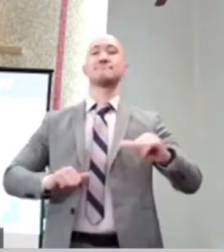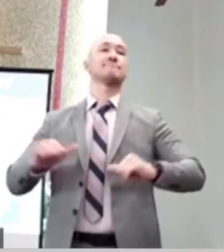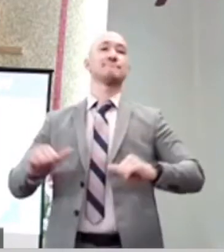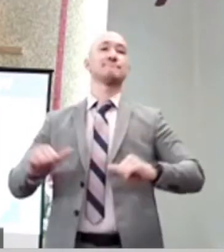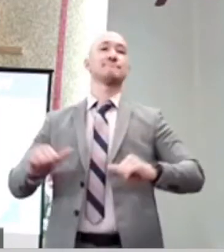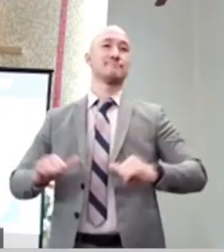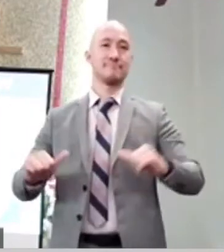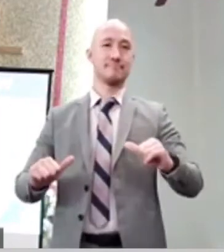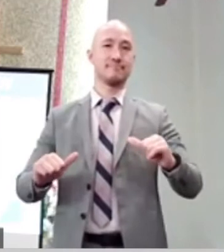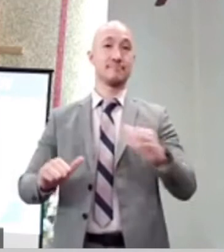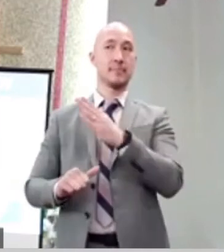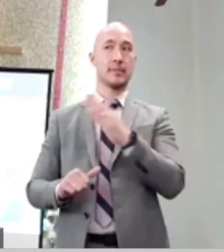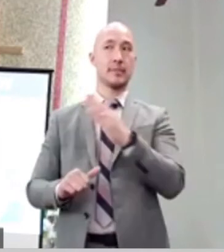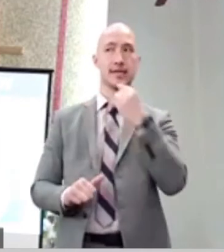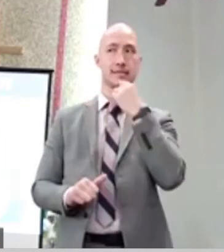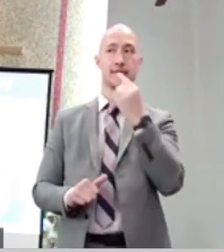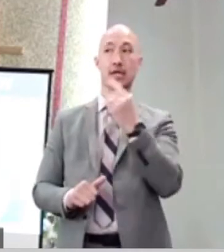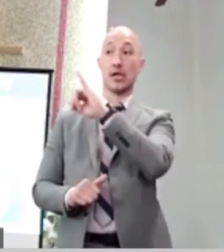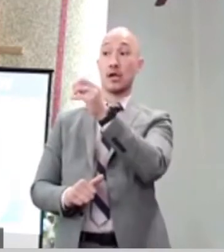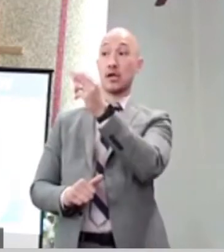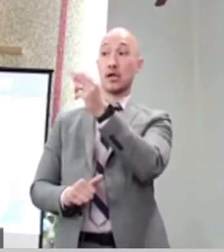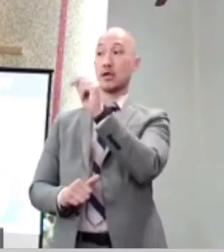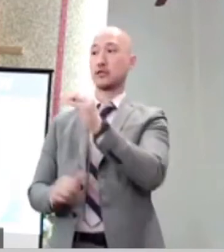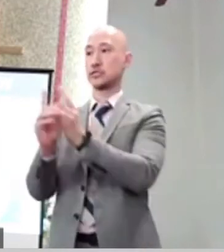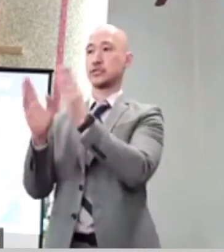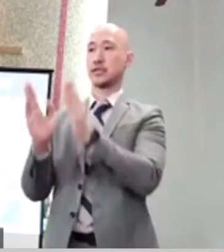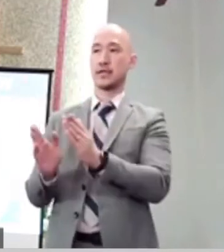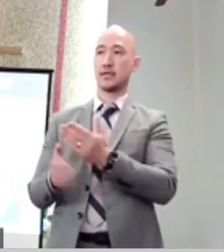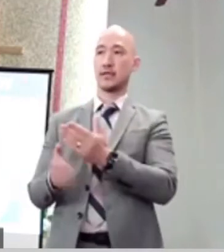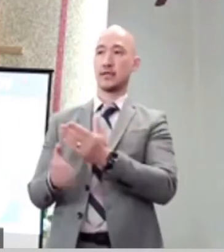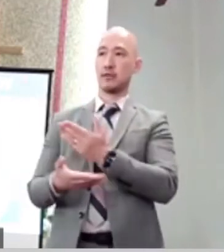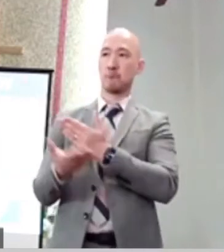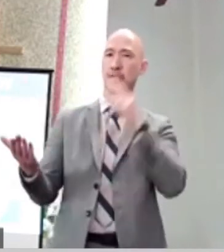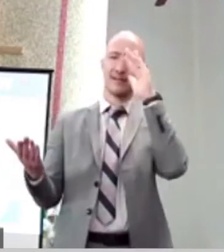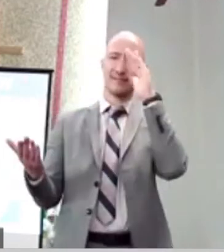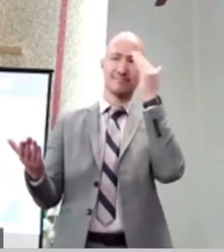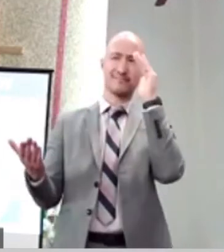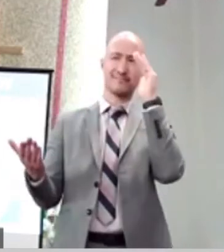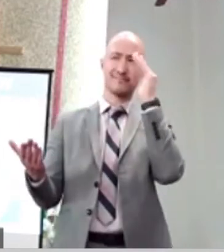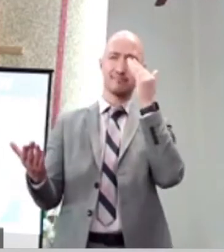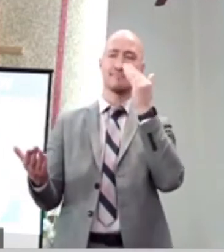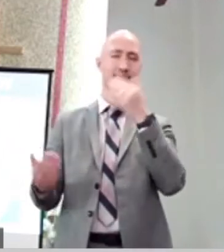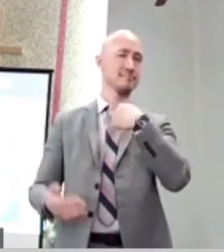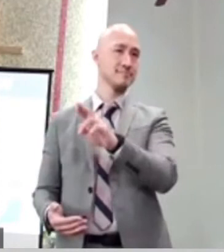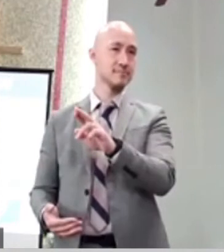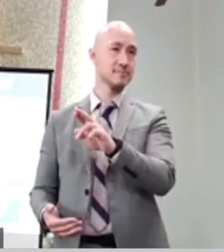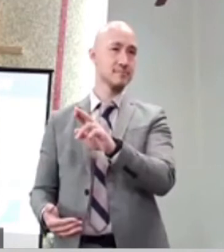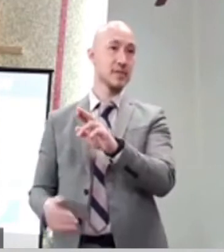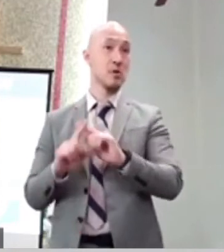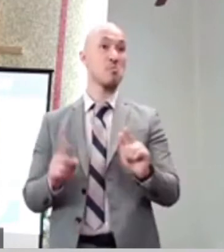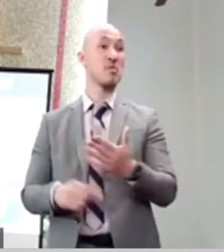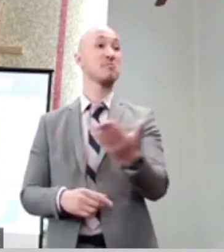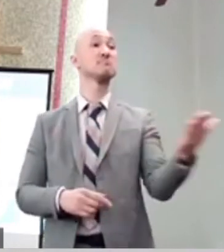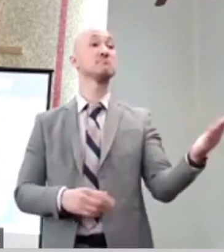even John's disciple, you know, they're very serious religious people. Look at them fasting. But you and your disciples, all you do is eat and